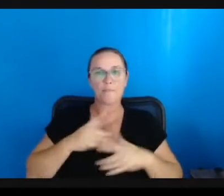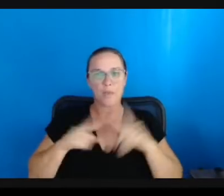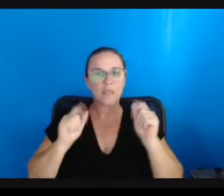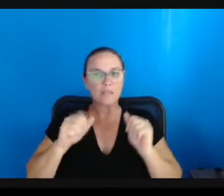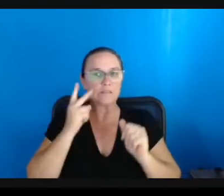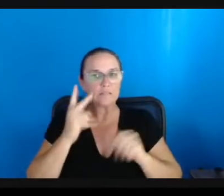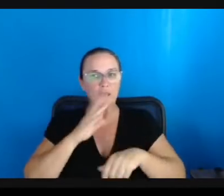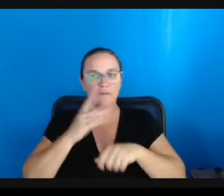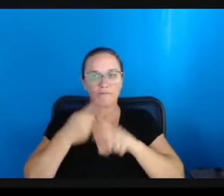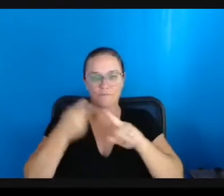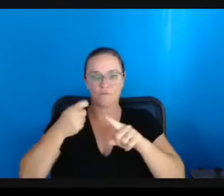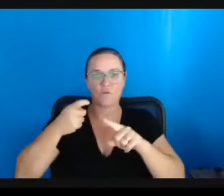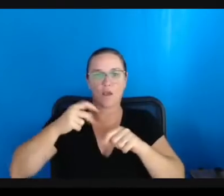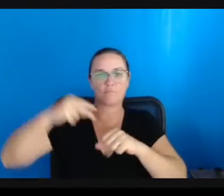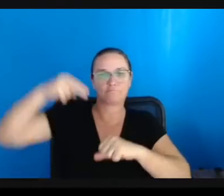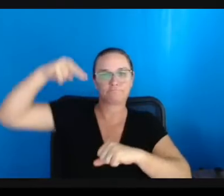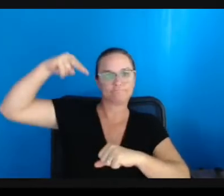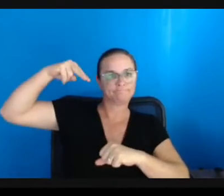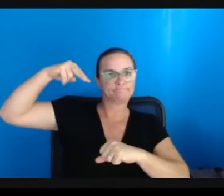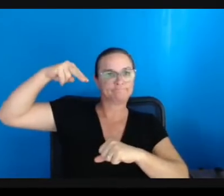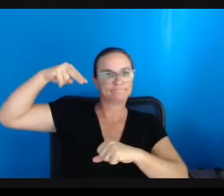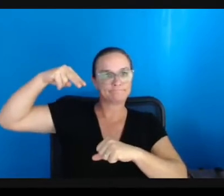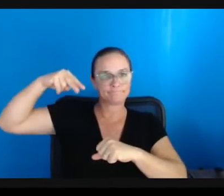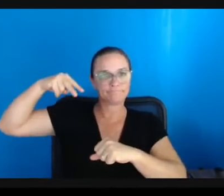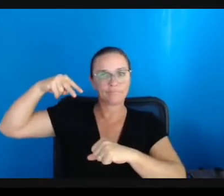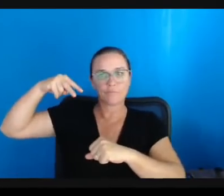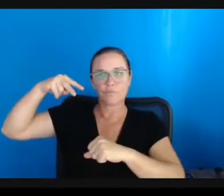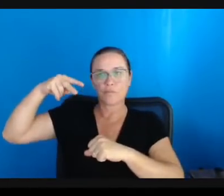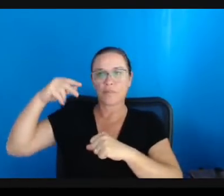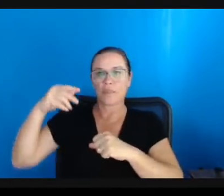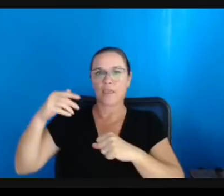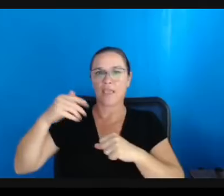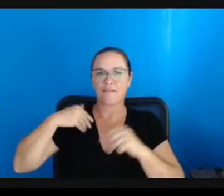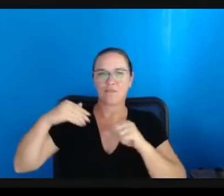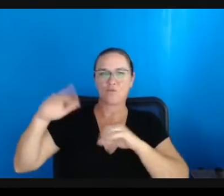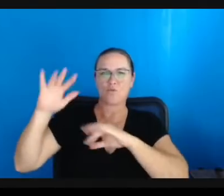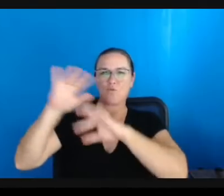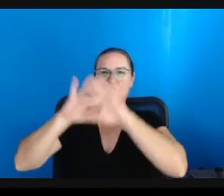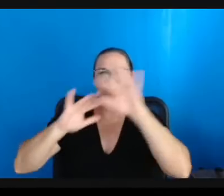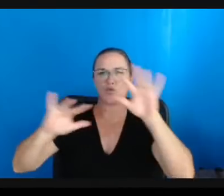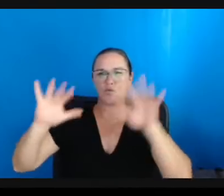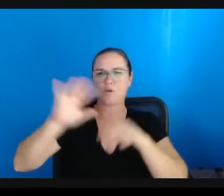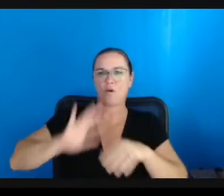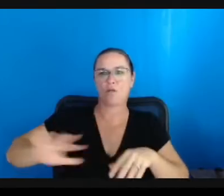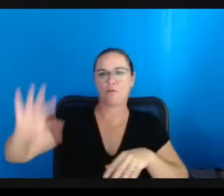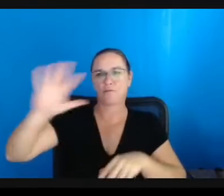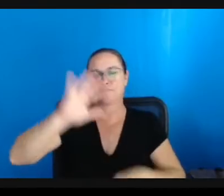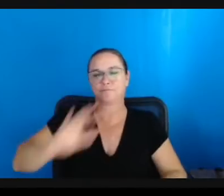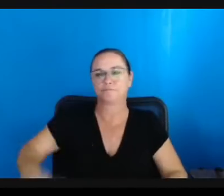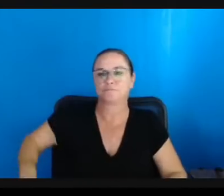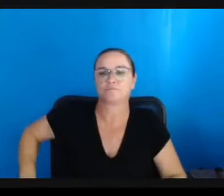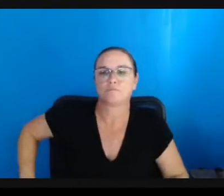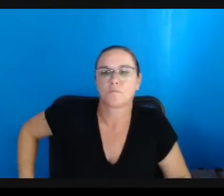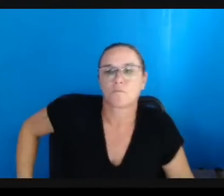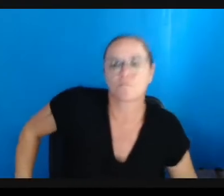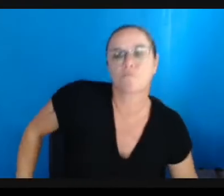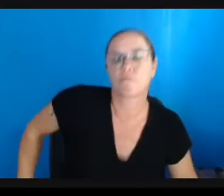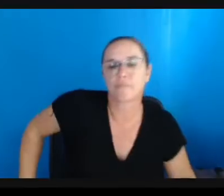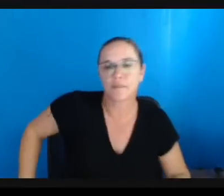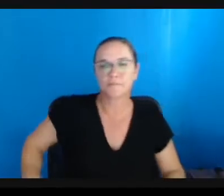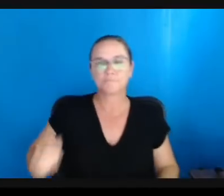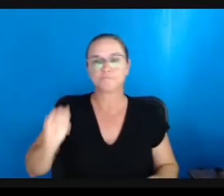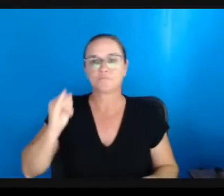here, lingering as part of this global cloud of this stuff that's flying all over the place here. And if we look at the